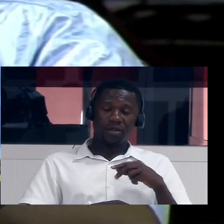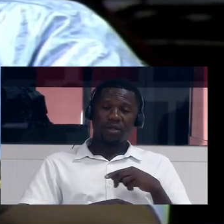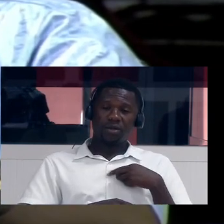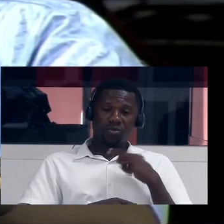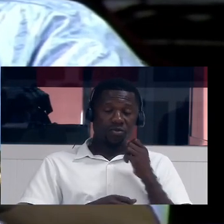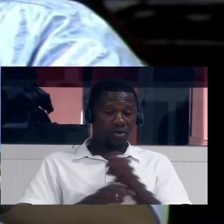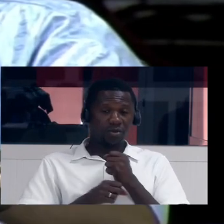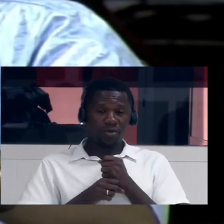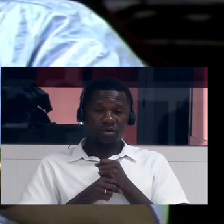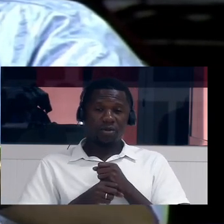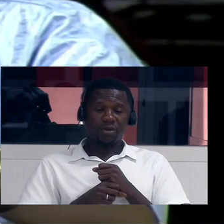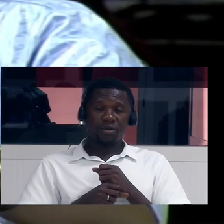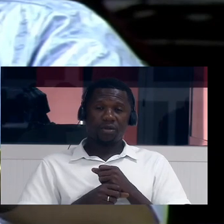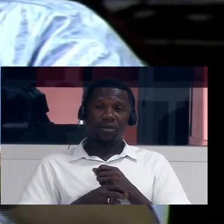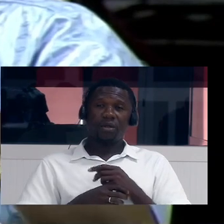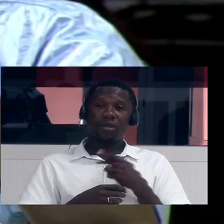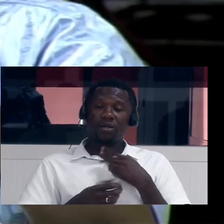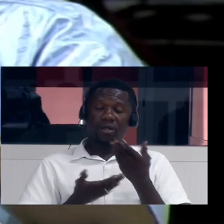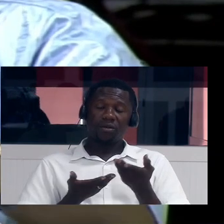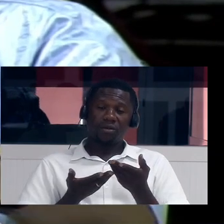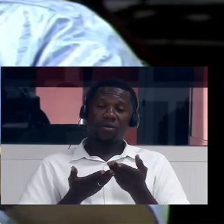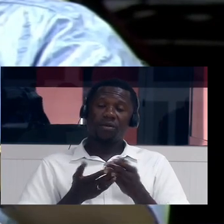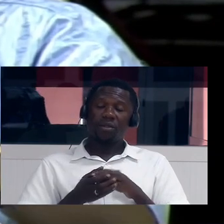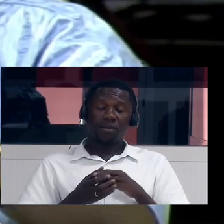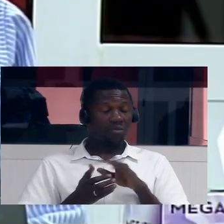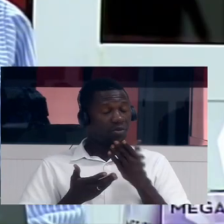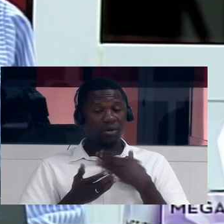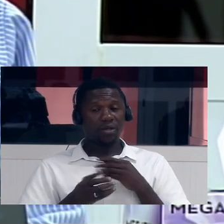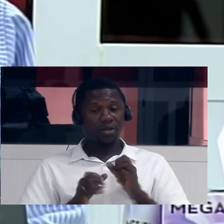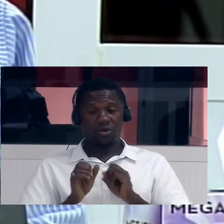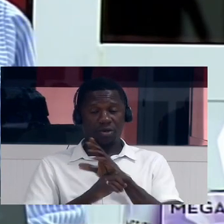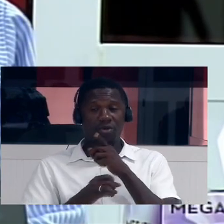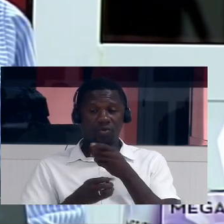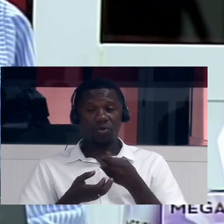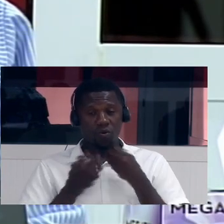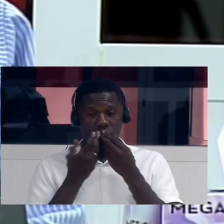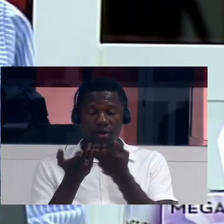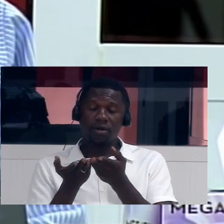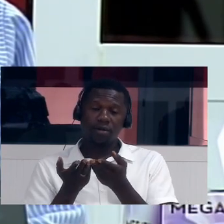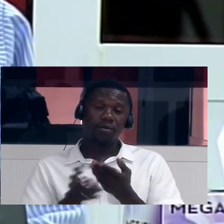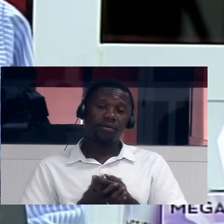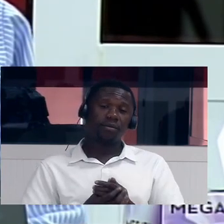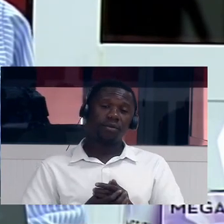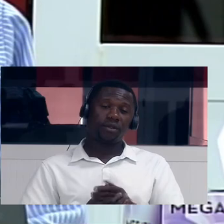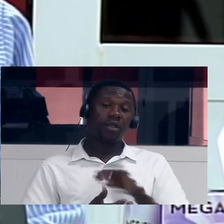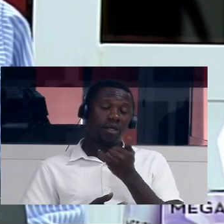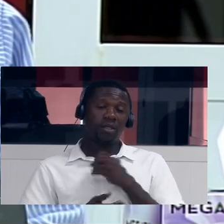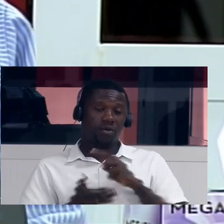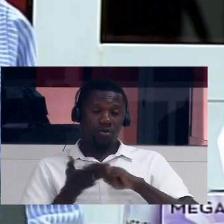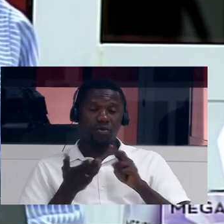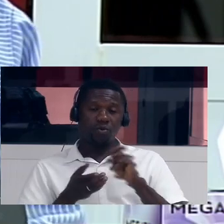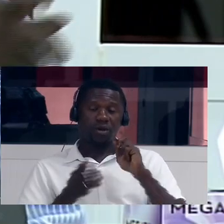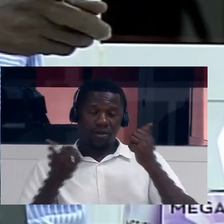being conveyed are, in fact, the orders that you have dictated. Yes, that may be so, but what normally happens is that if